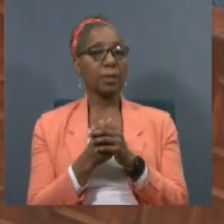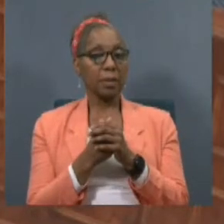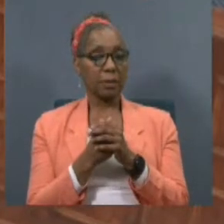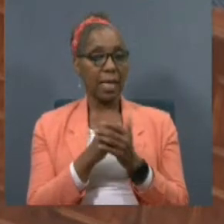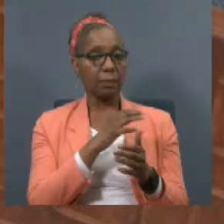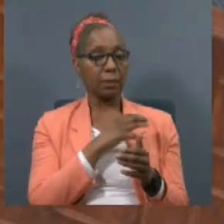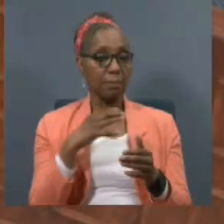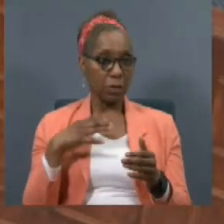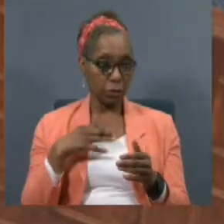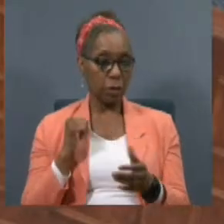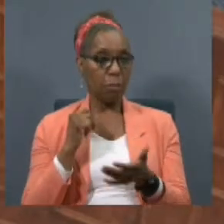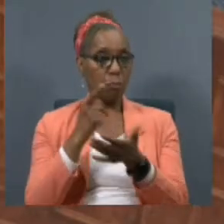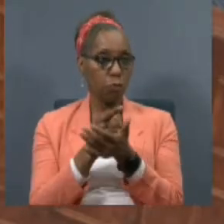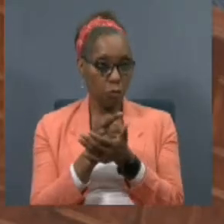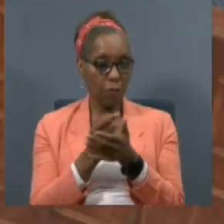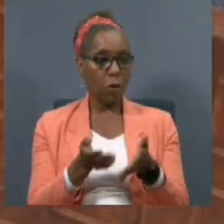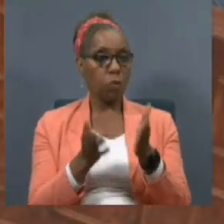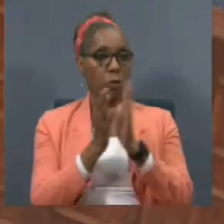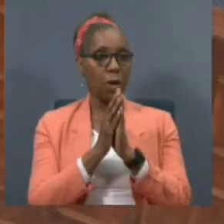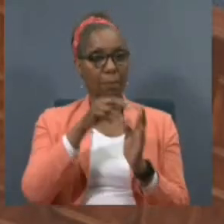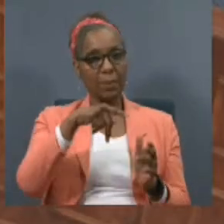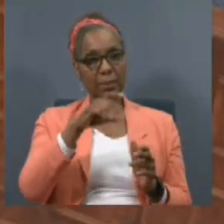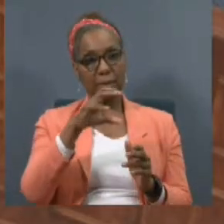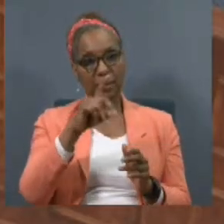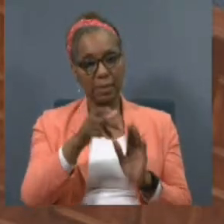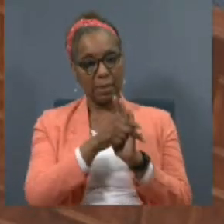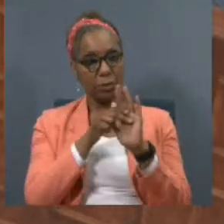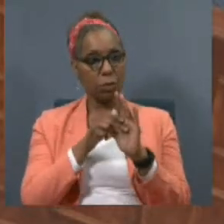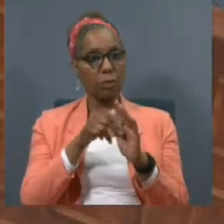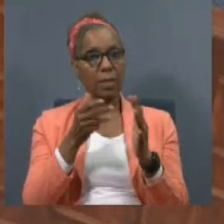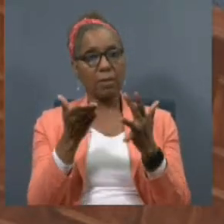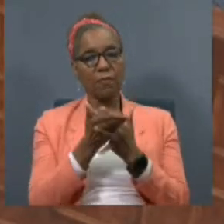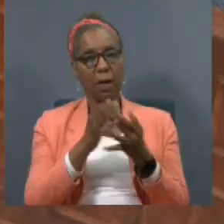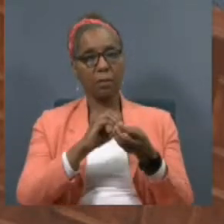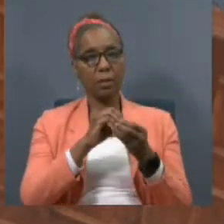the commission approve the requested PCD zoning and file number